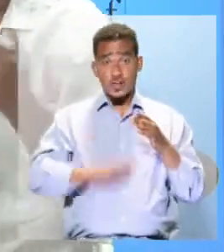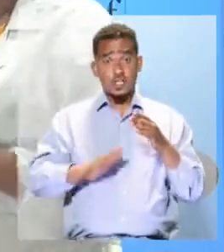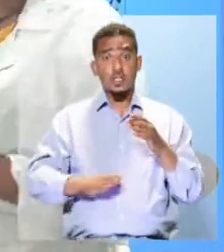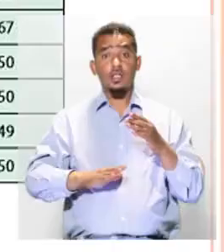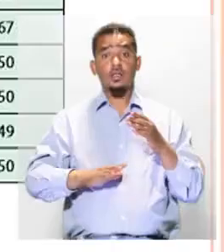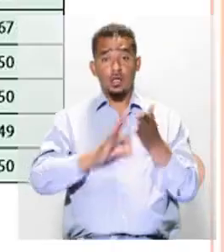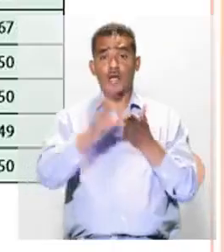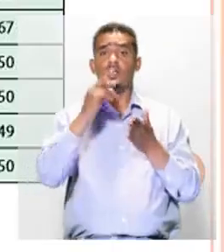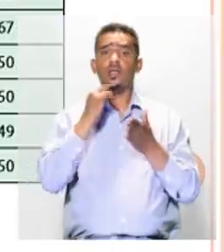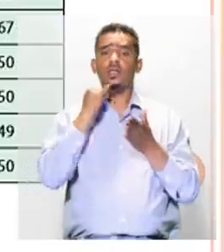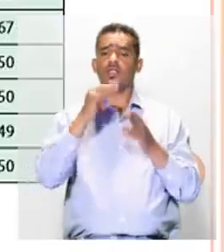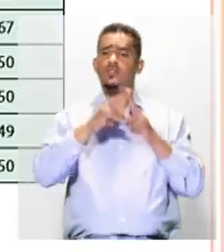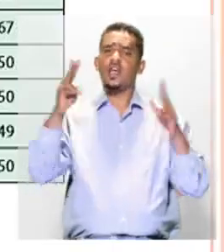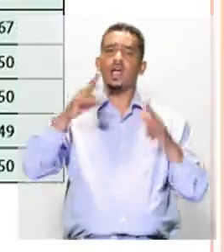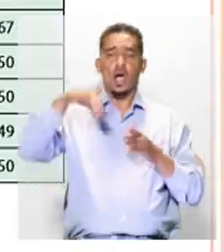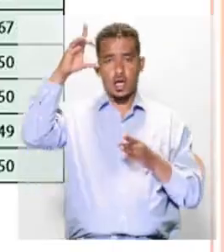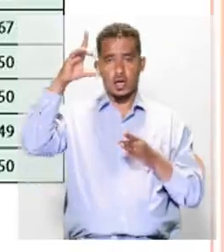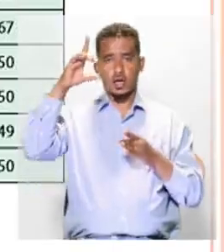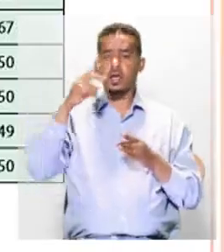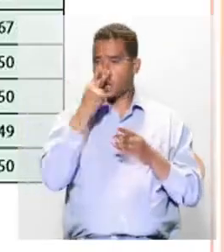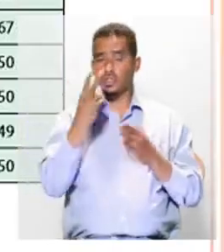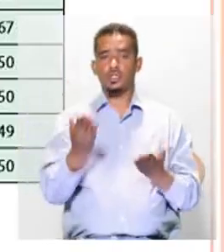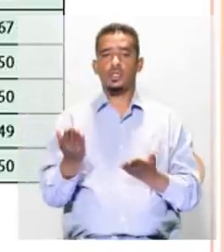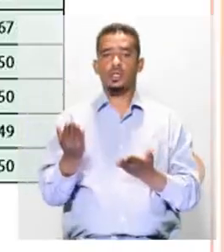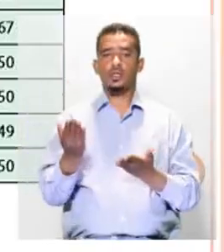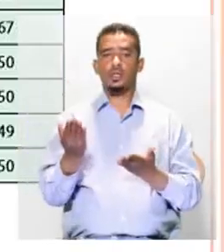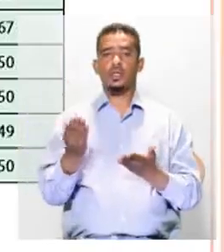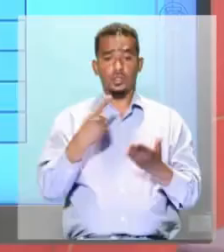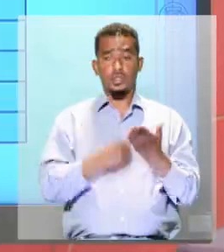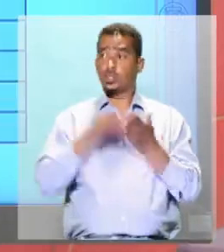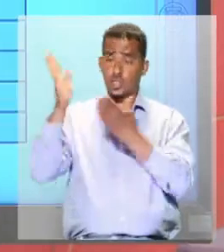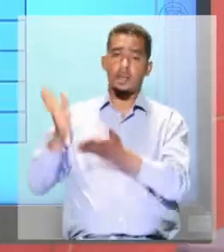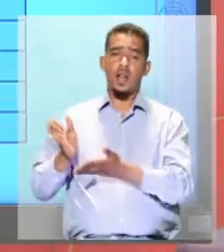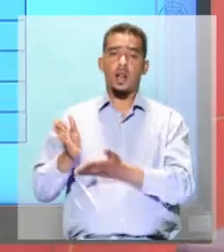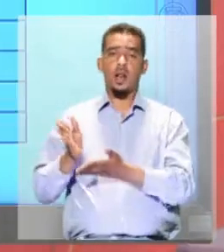is very high. Let us see this table.